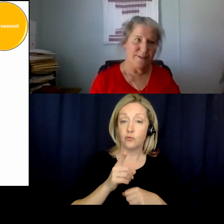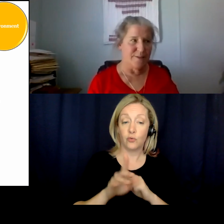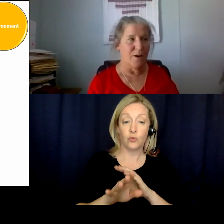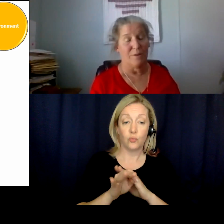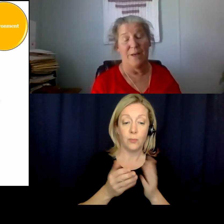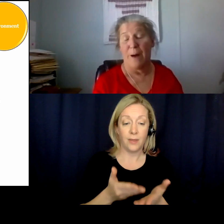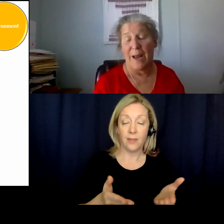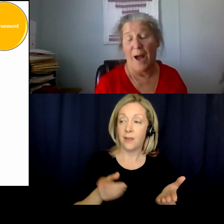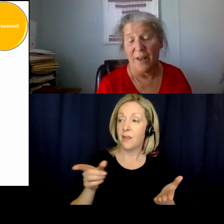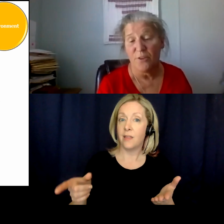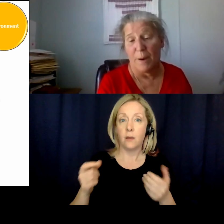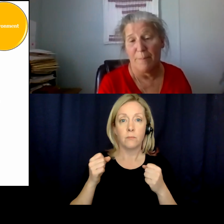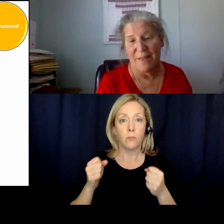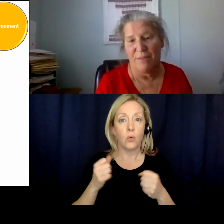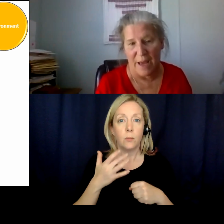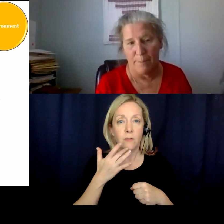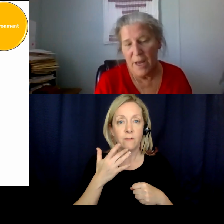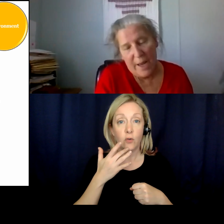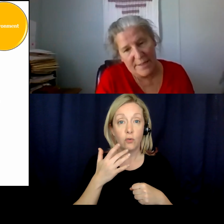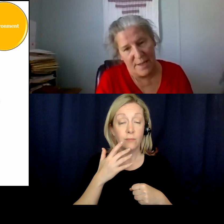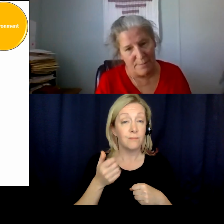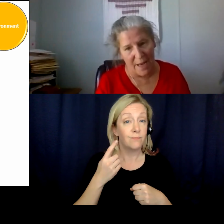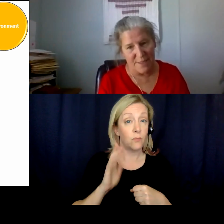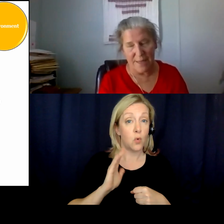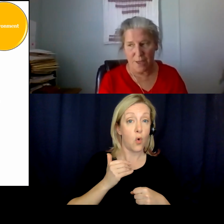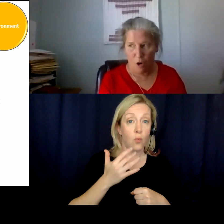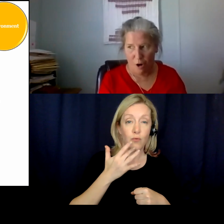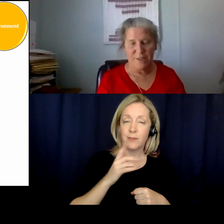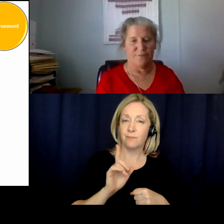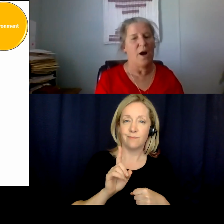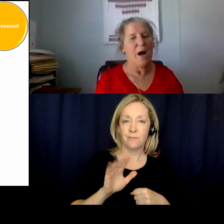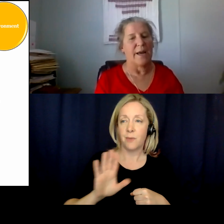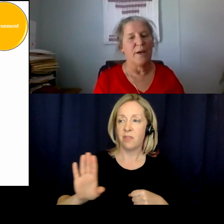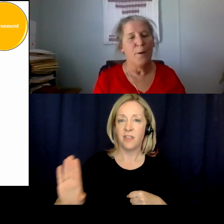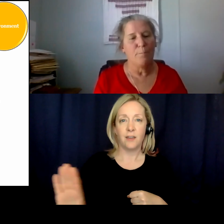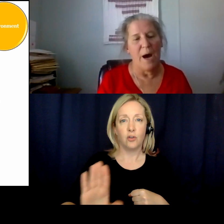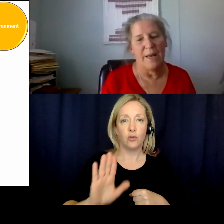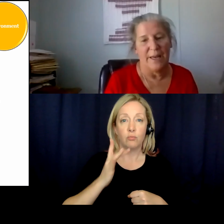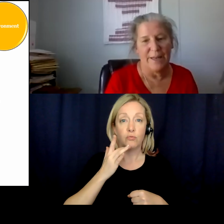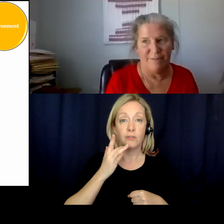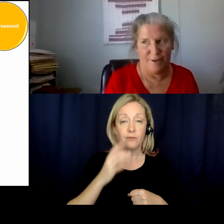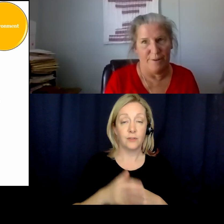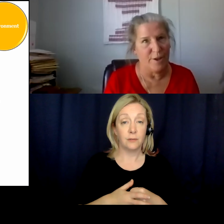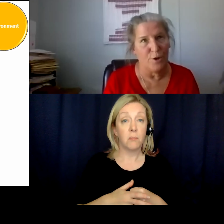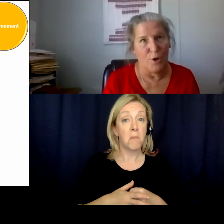not necessarily by us, but by them. And sometimes that's hard to find, but